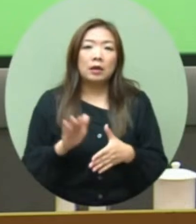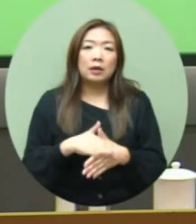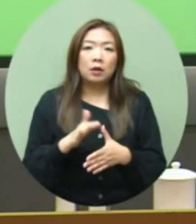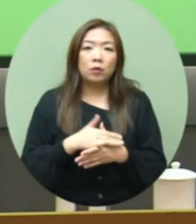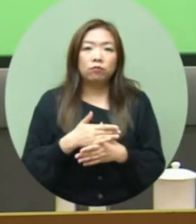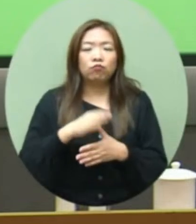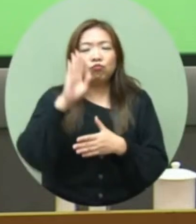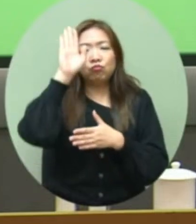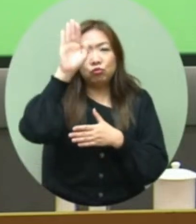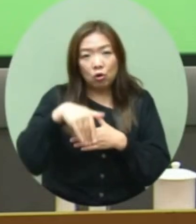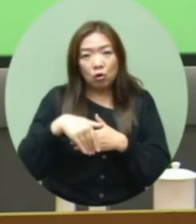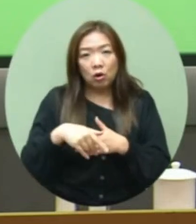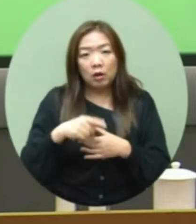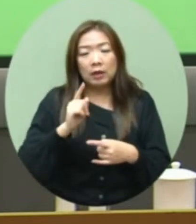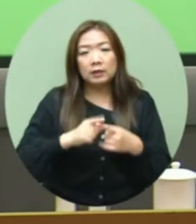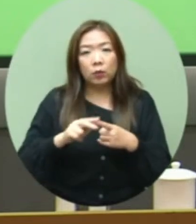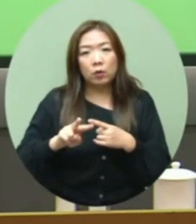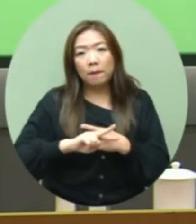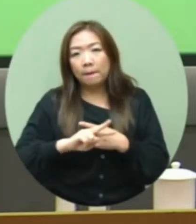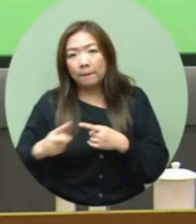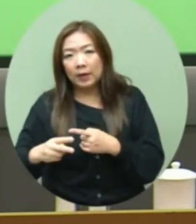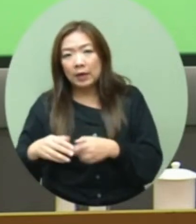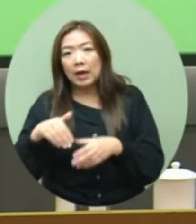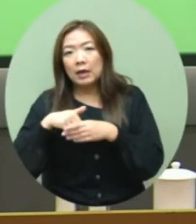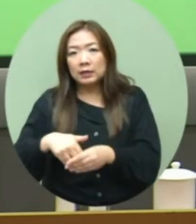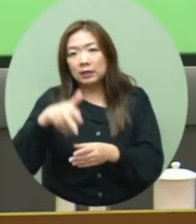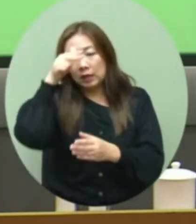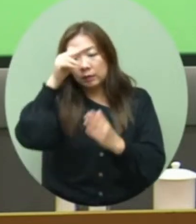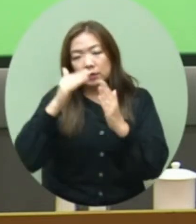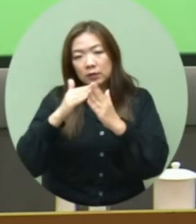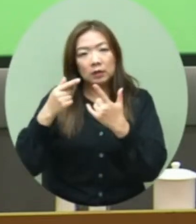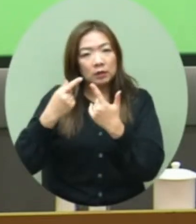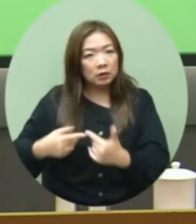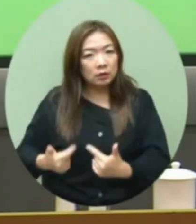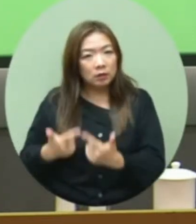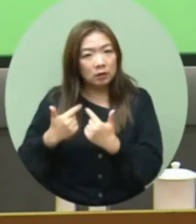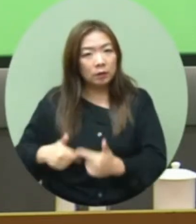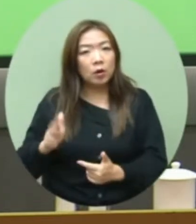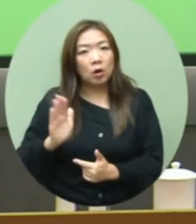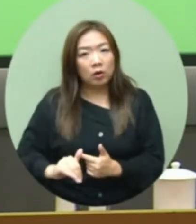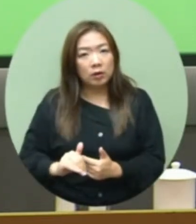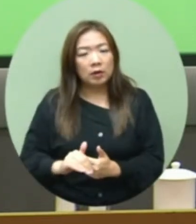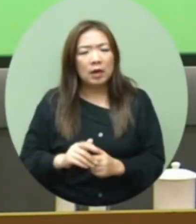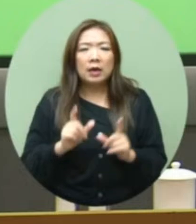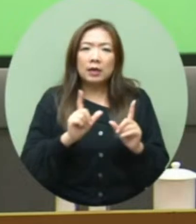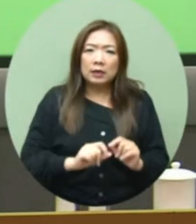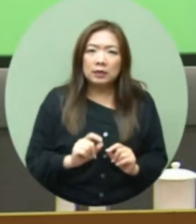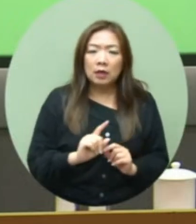about 20% of them will become eligible after some time.